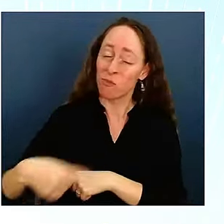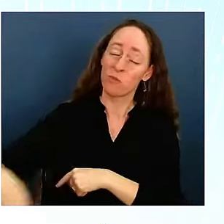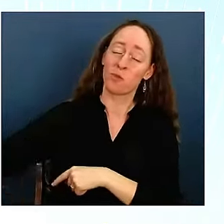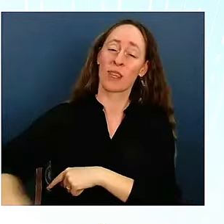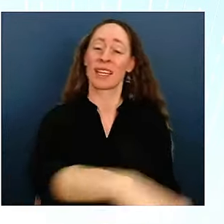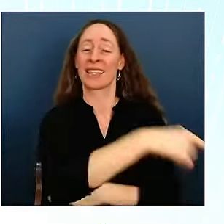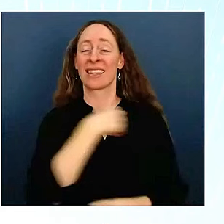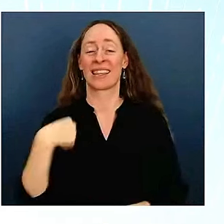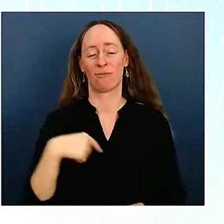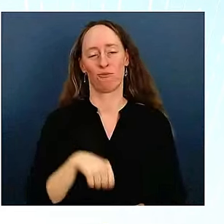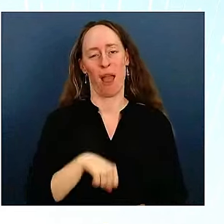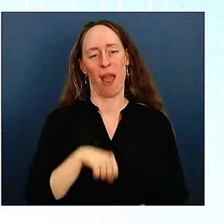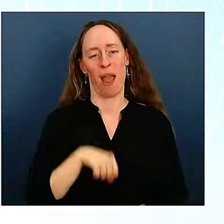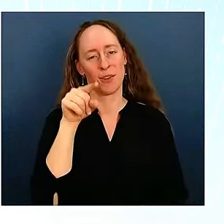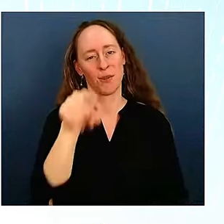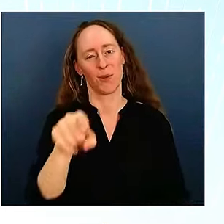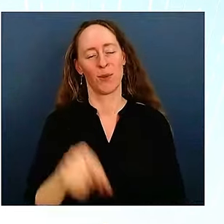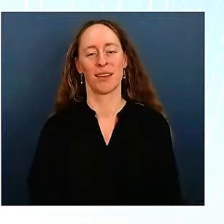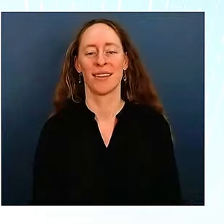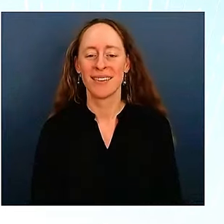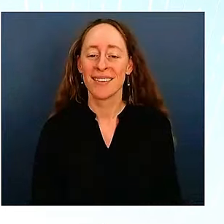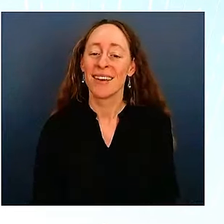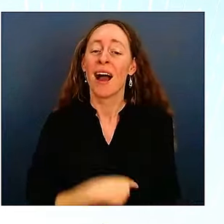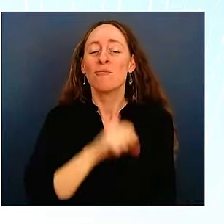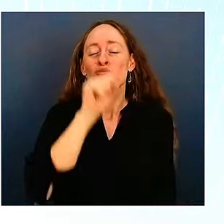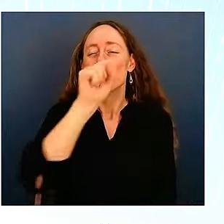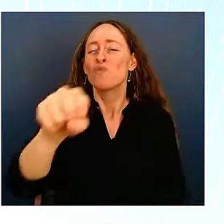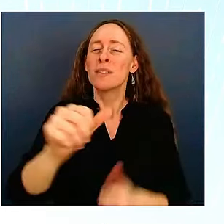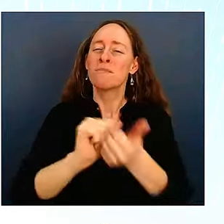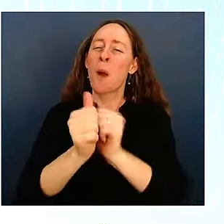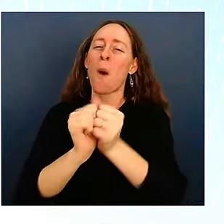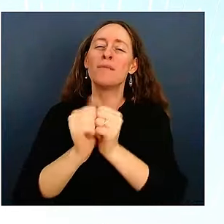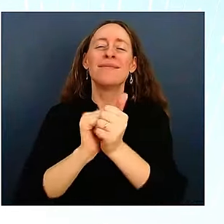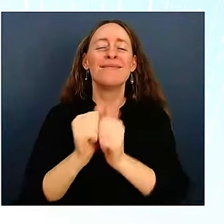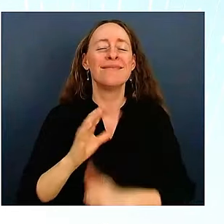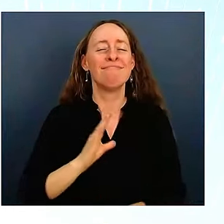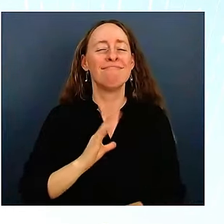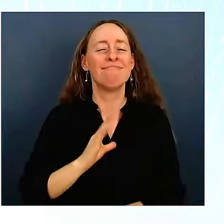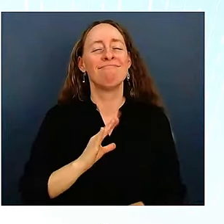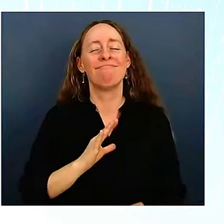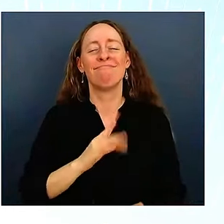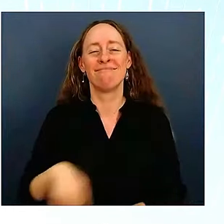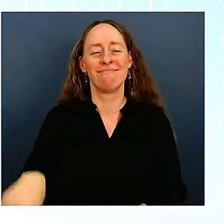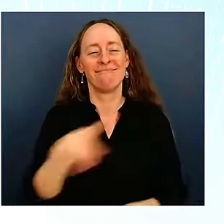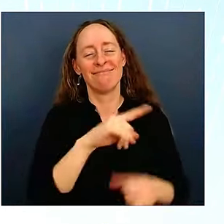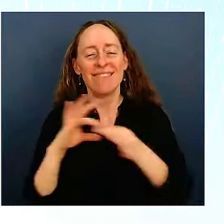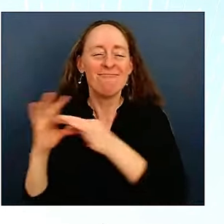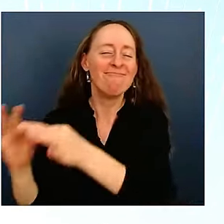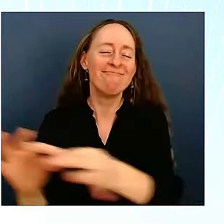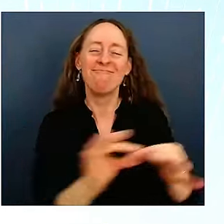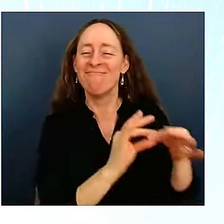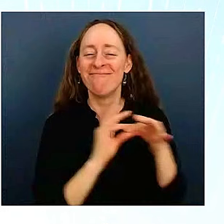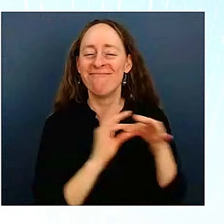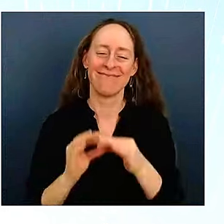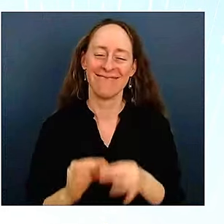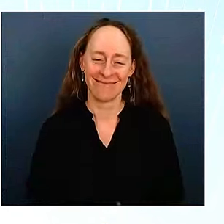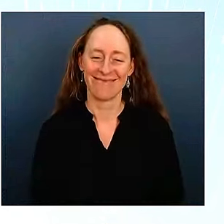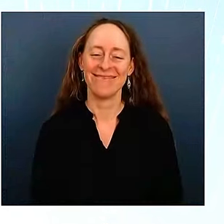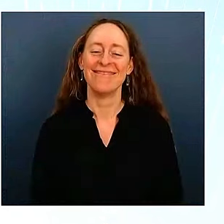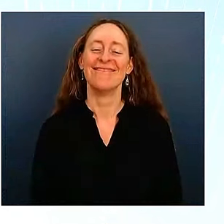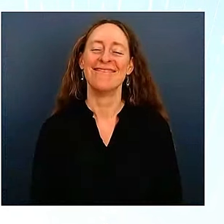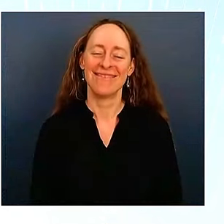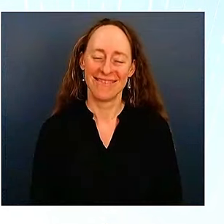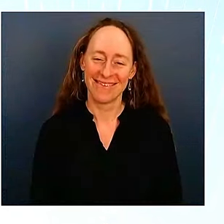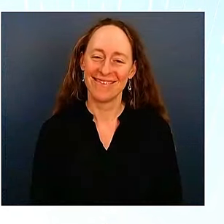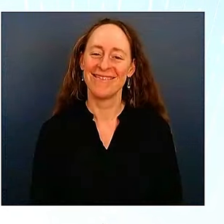sports brings us together. Sports unifies us. And as we all know, we actually have way more in common